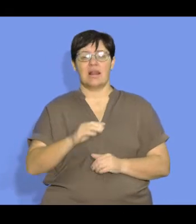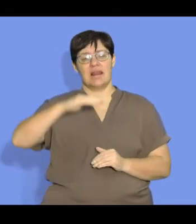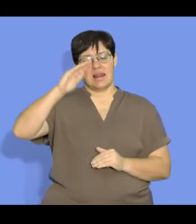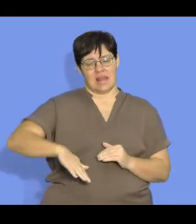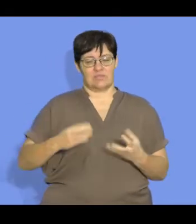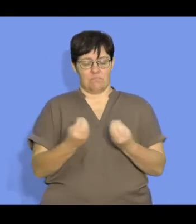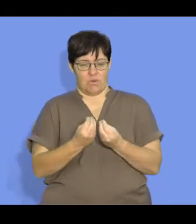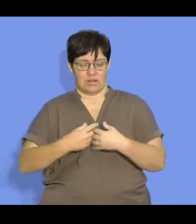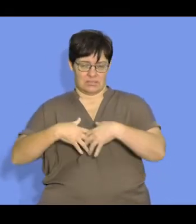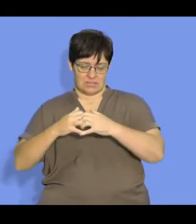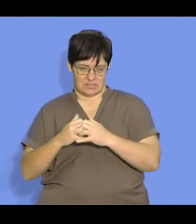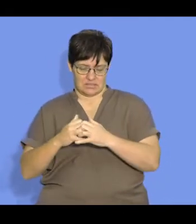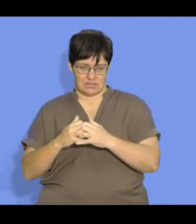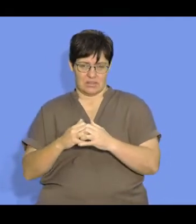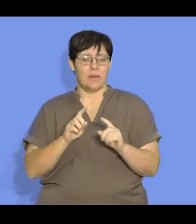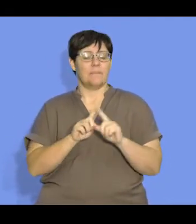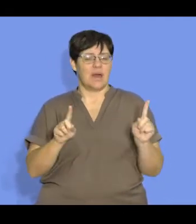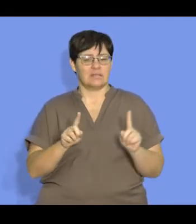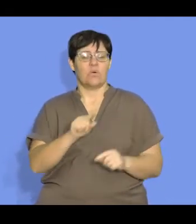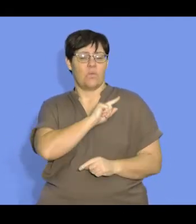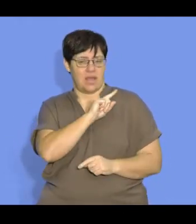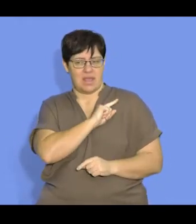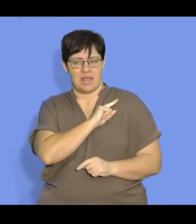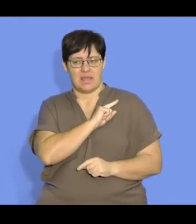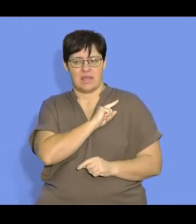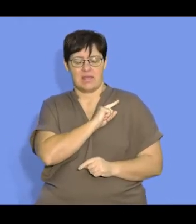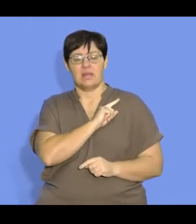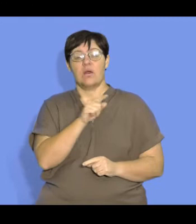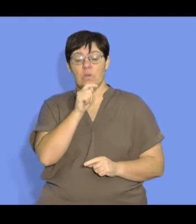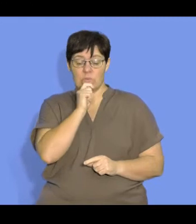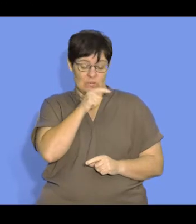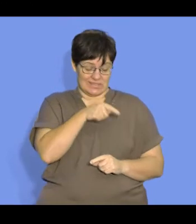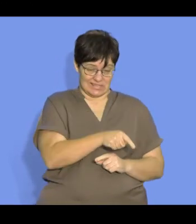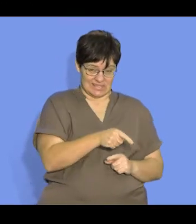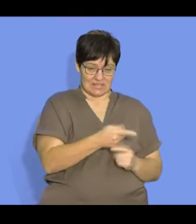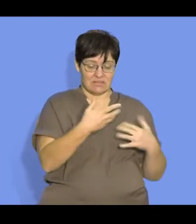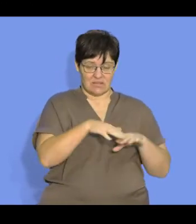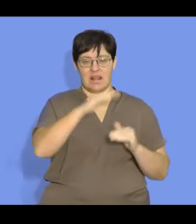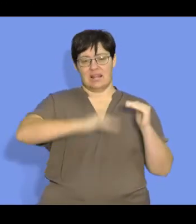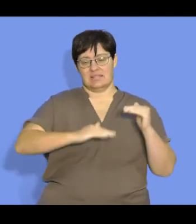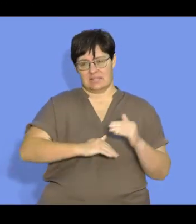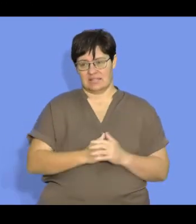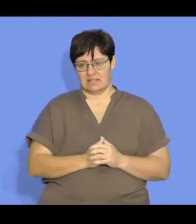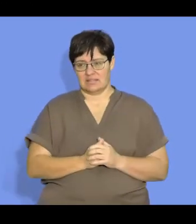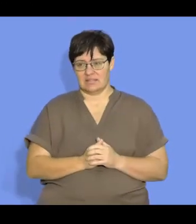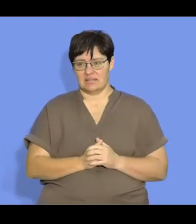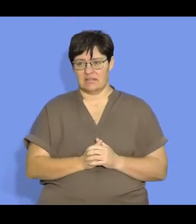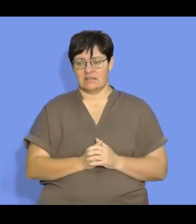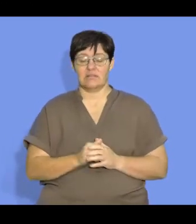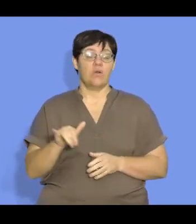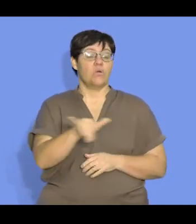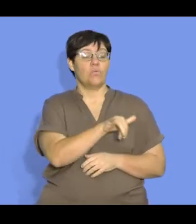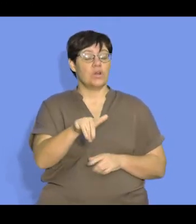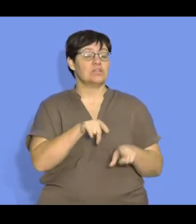in experiment 1, there's less product that's formed, but that is obviously because the reactants that were put